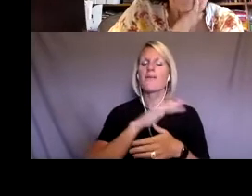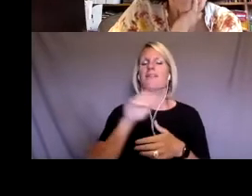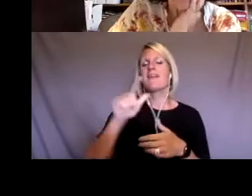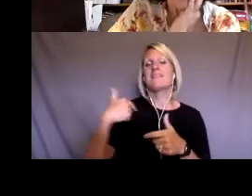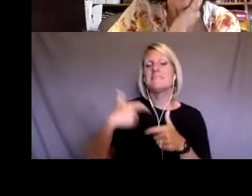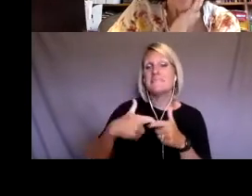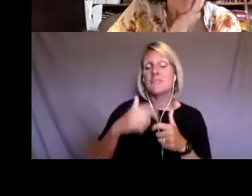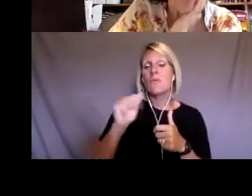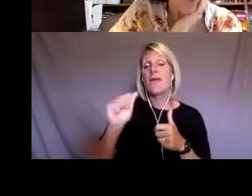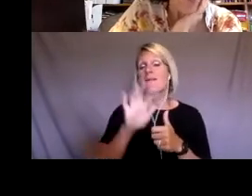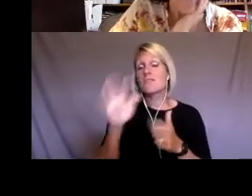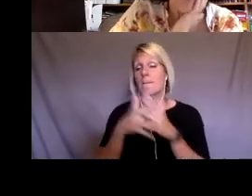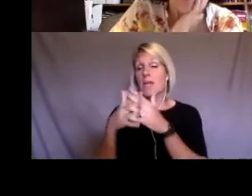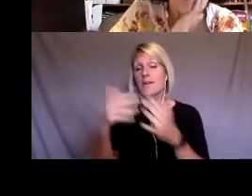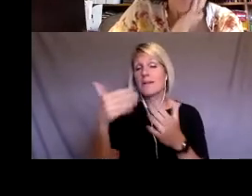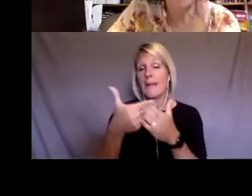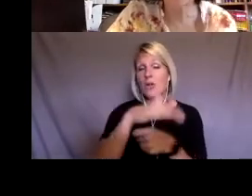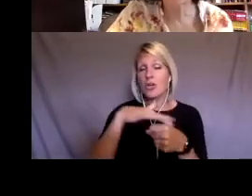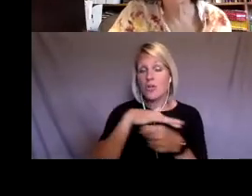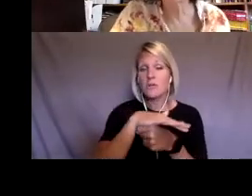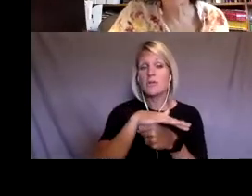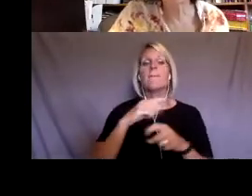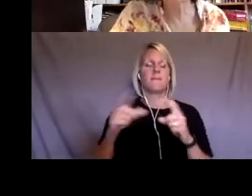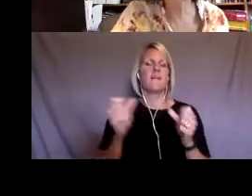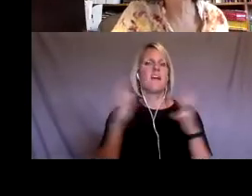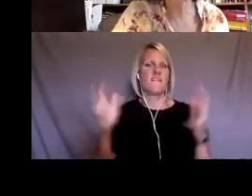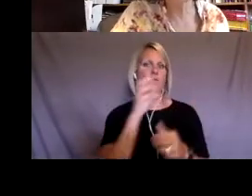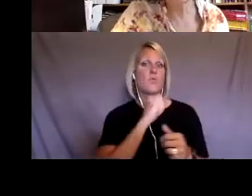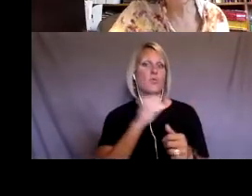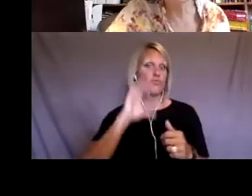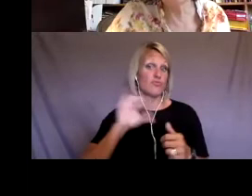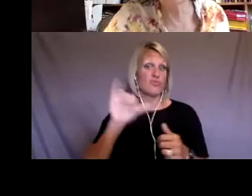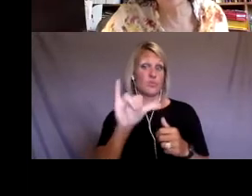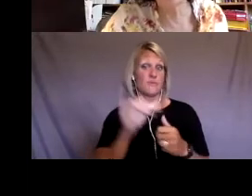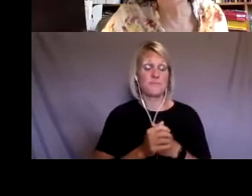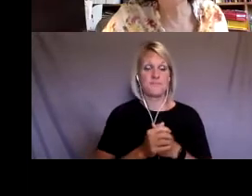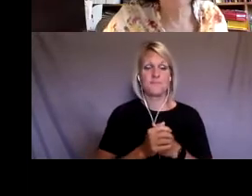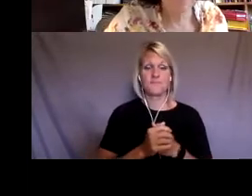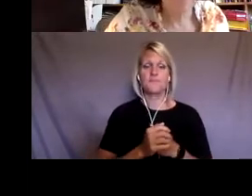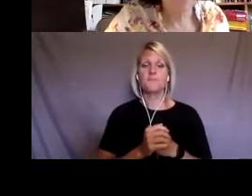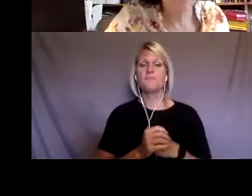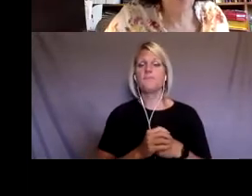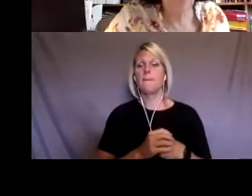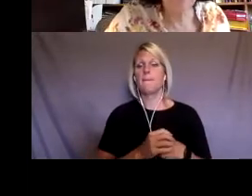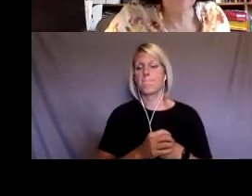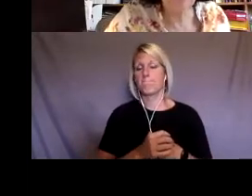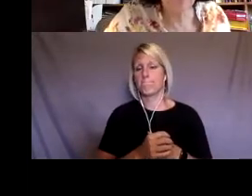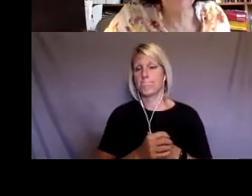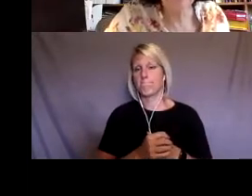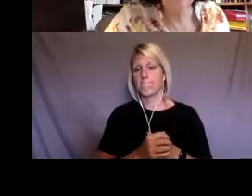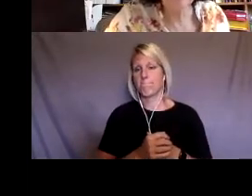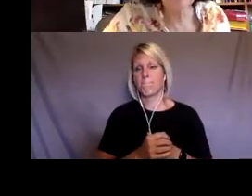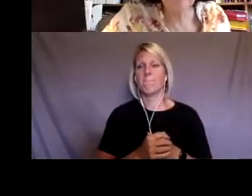American neighborhood, but also a lot of older adults live in this neighborhood. So I